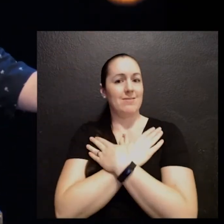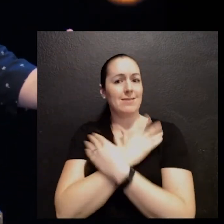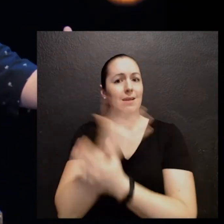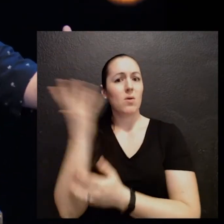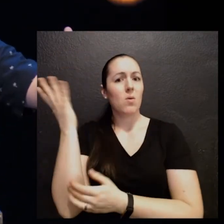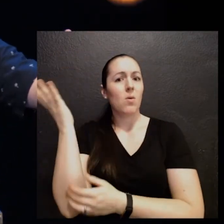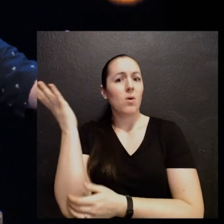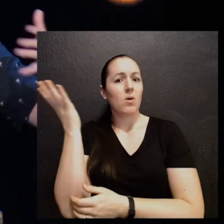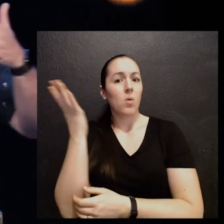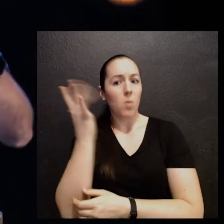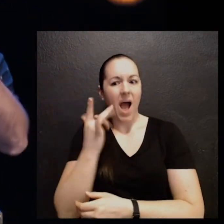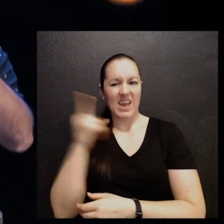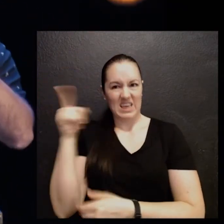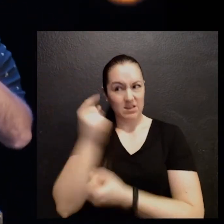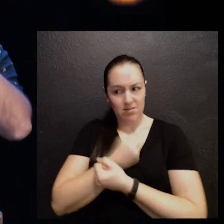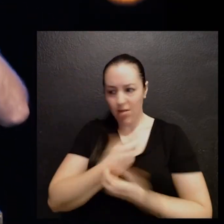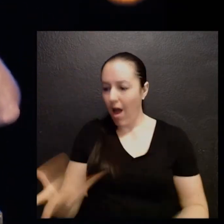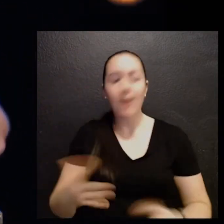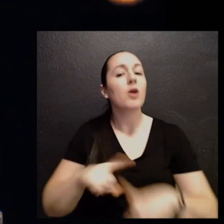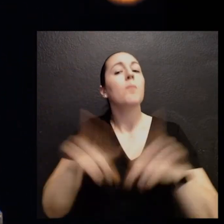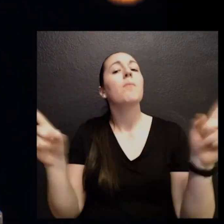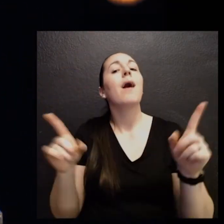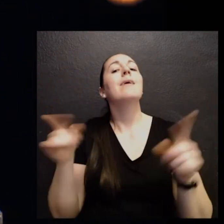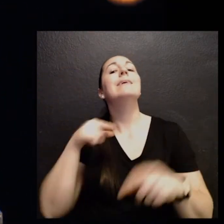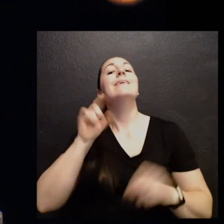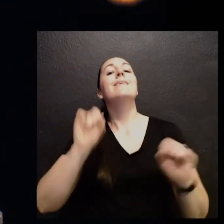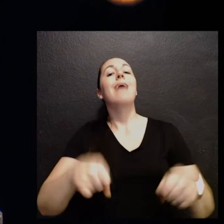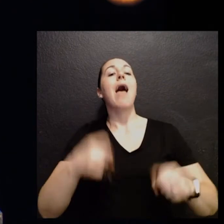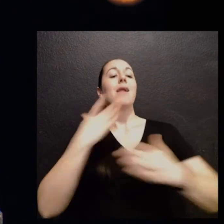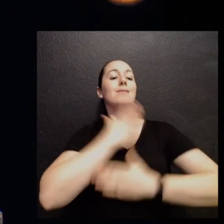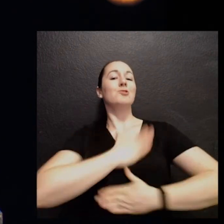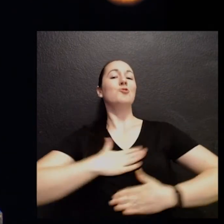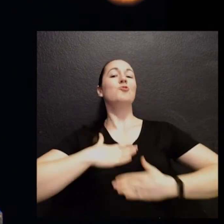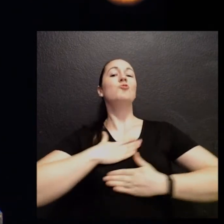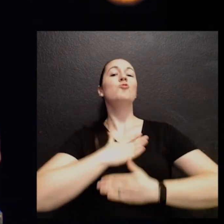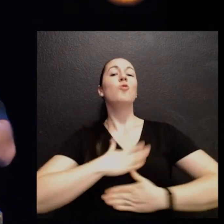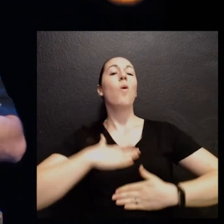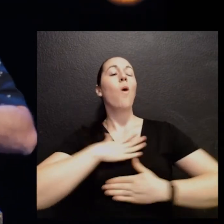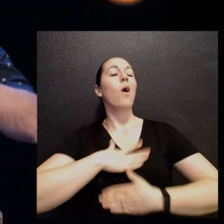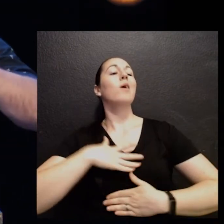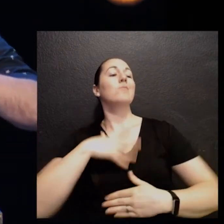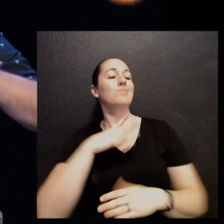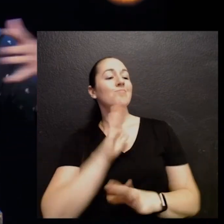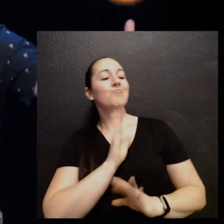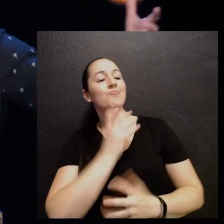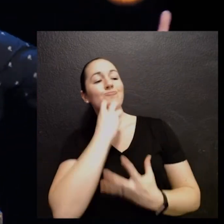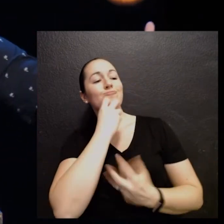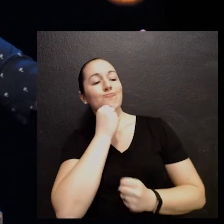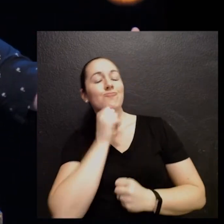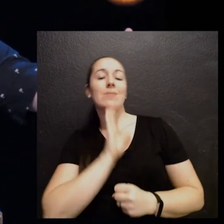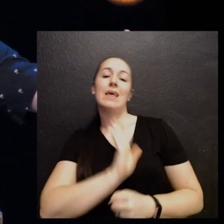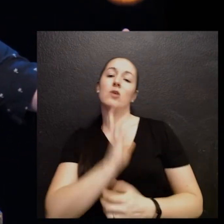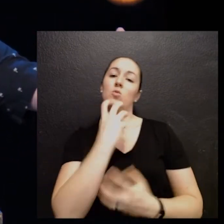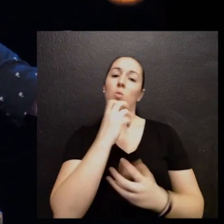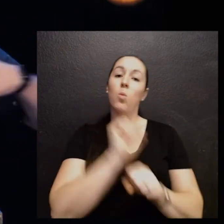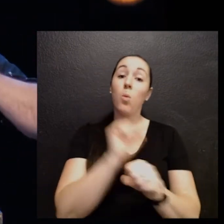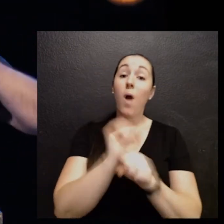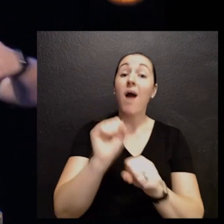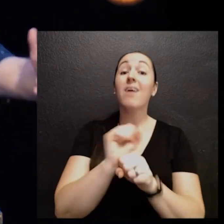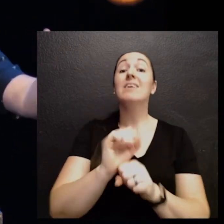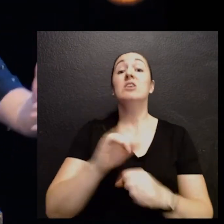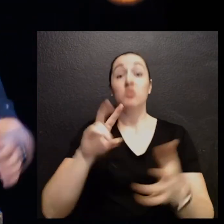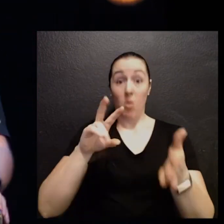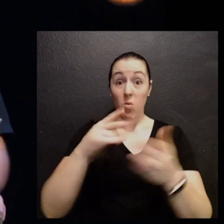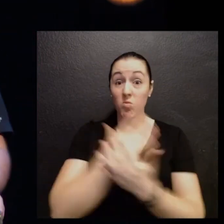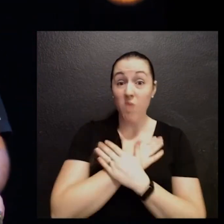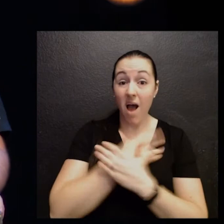enjoy his work. So rest isn't just about being still and doing nothing. Rest is about having a party,